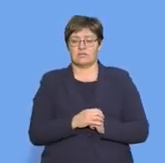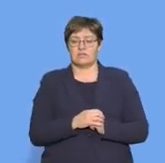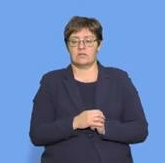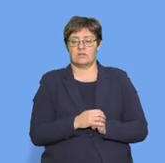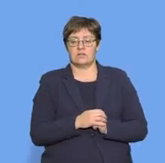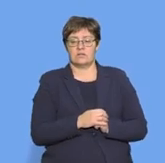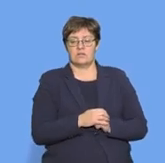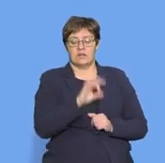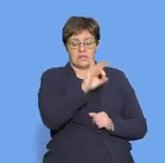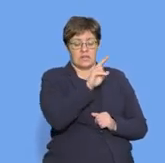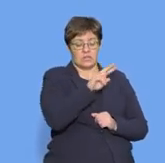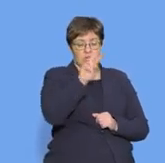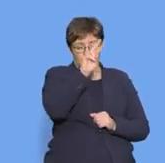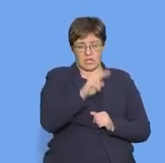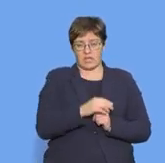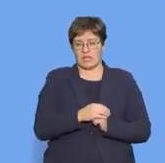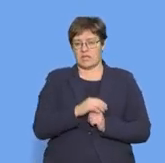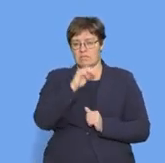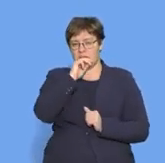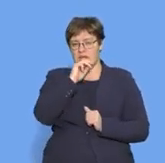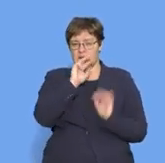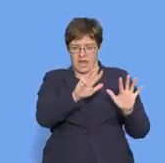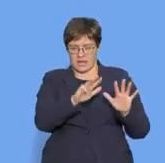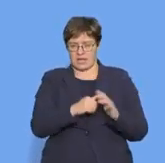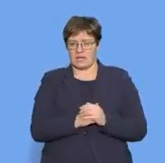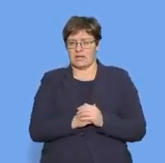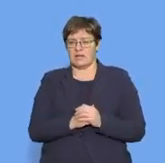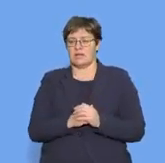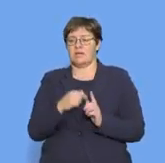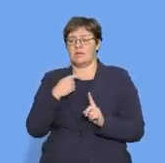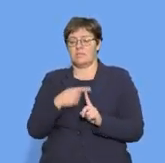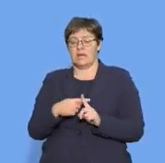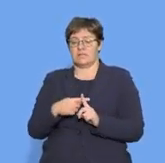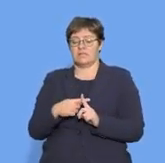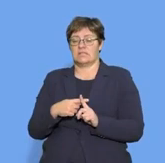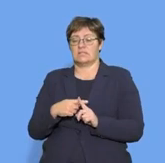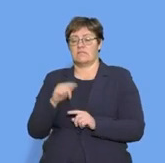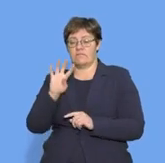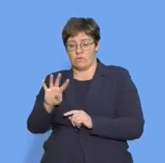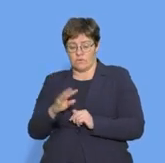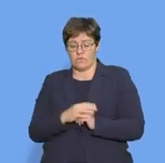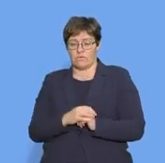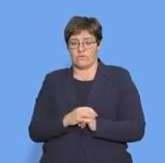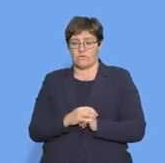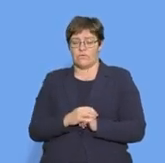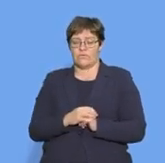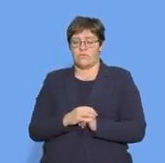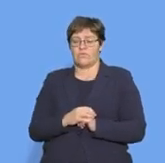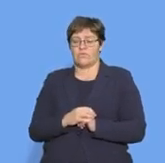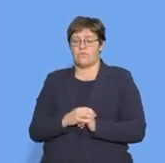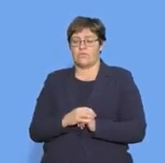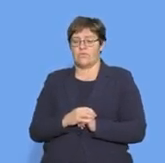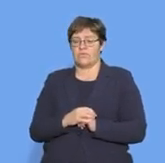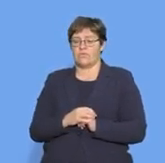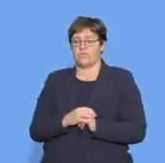and this will simply be 3 squared is 9, then 2 squared will be 4. So